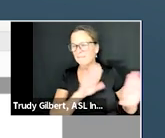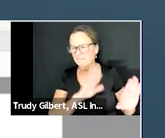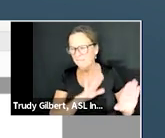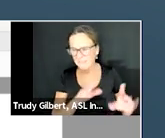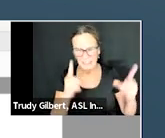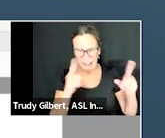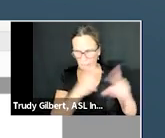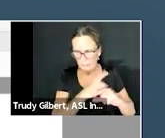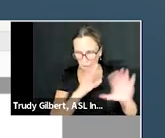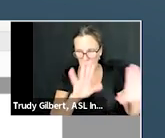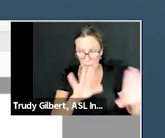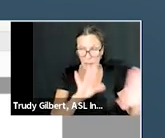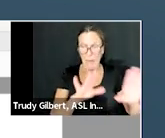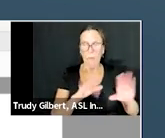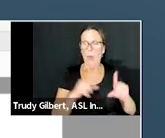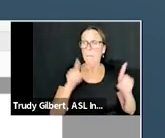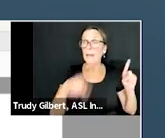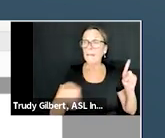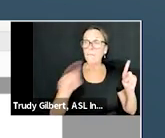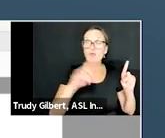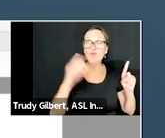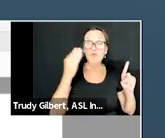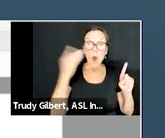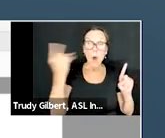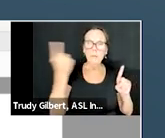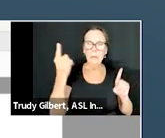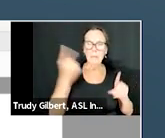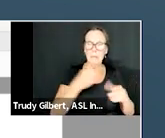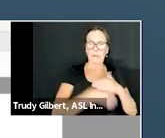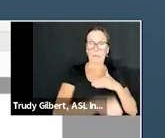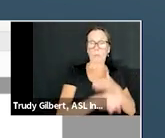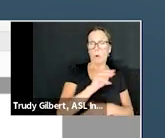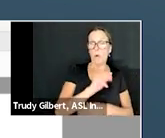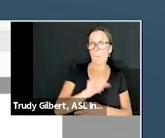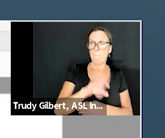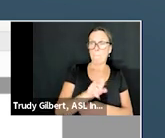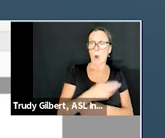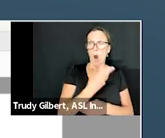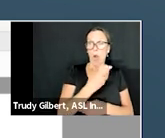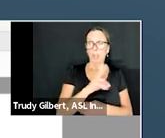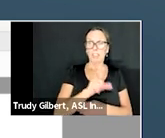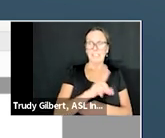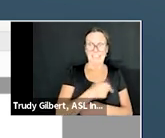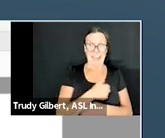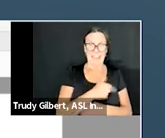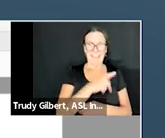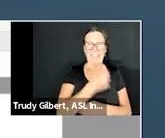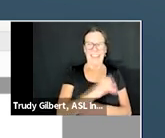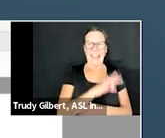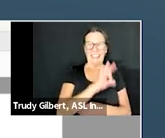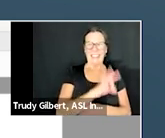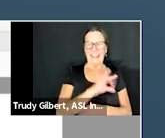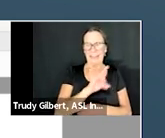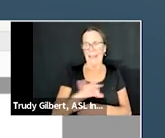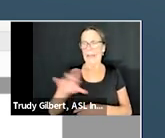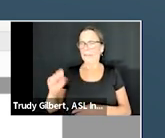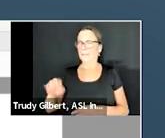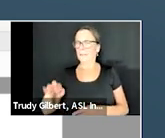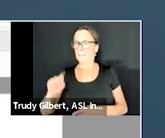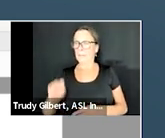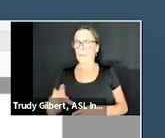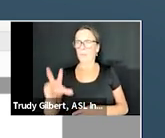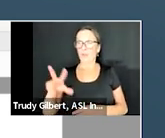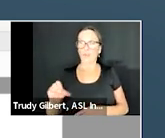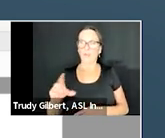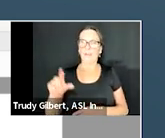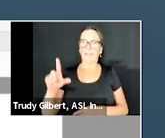anybody who was born between March 10th of 1998 and September 30th of 2001, the